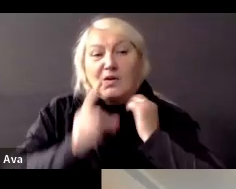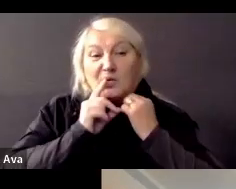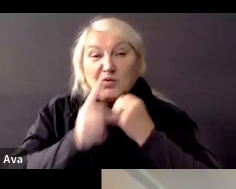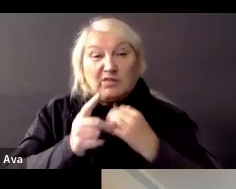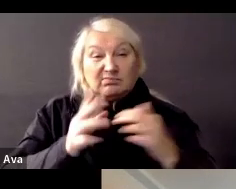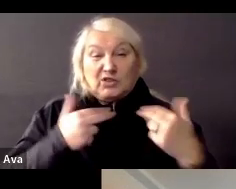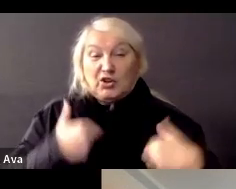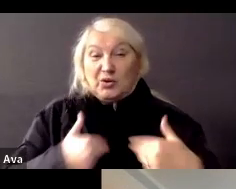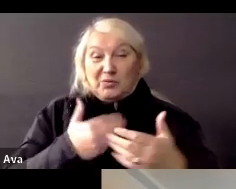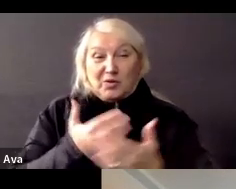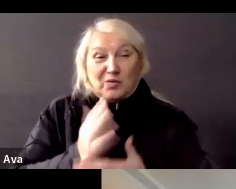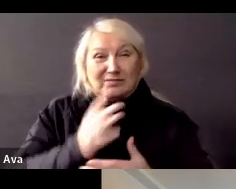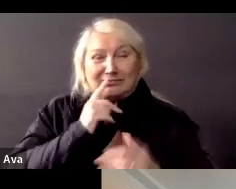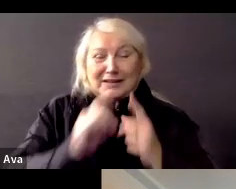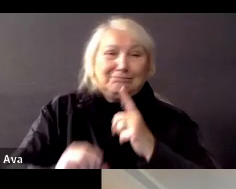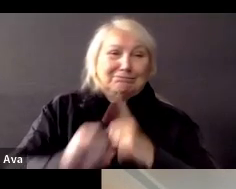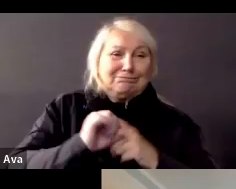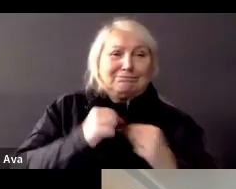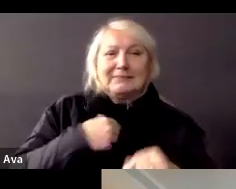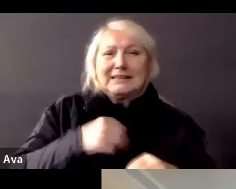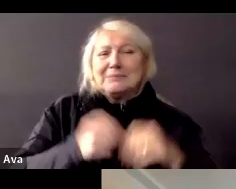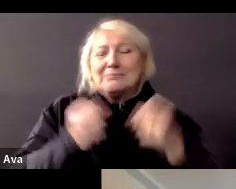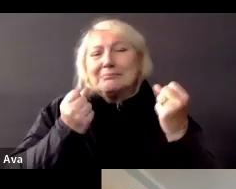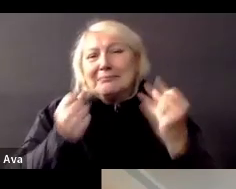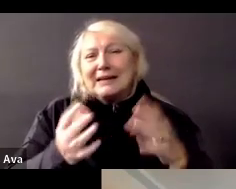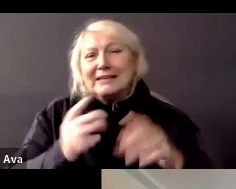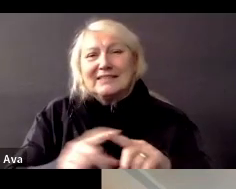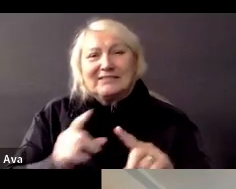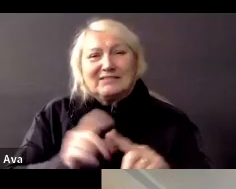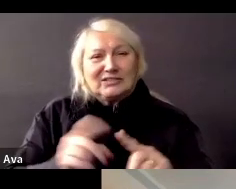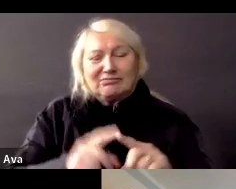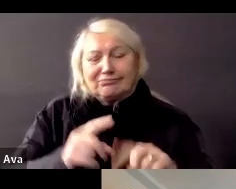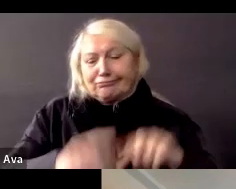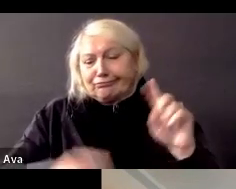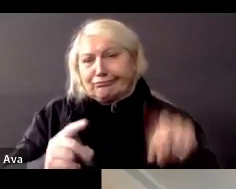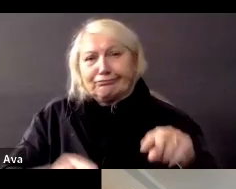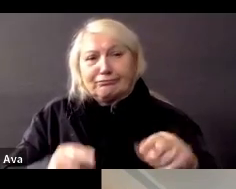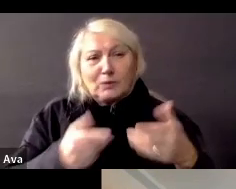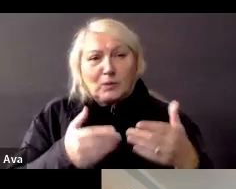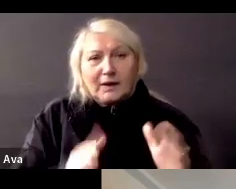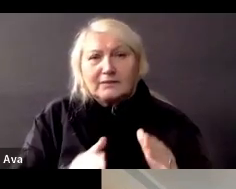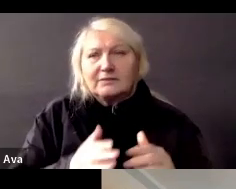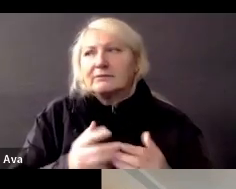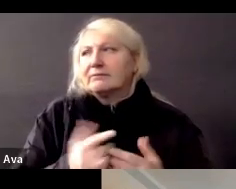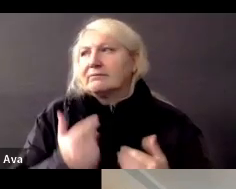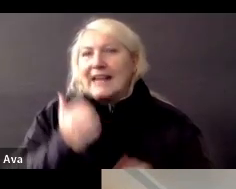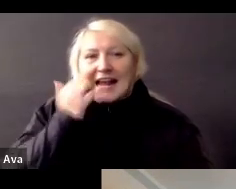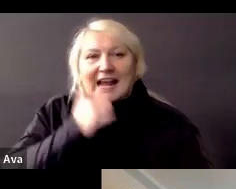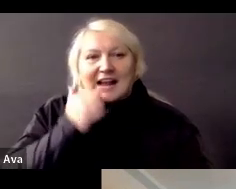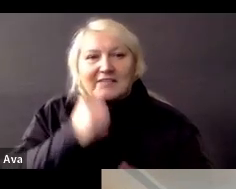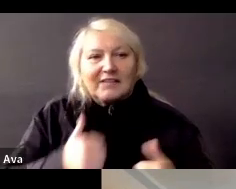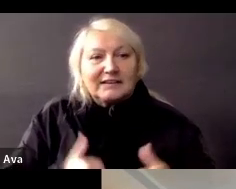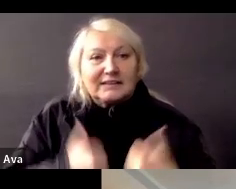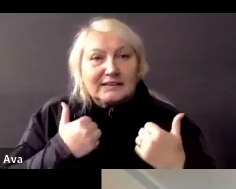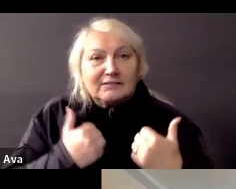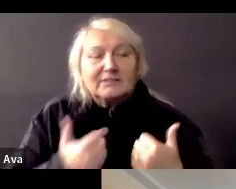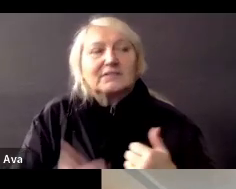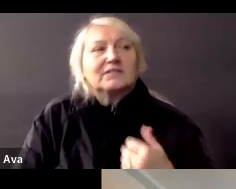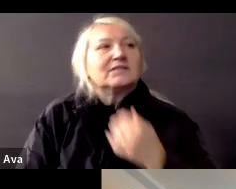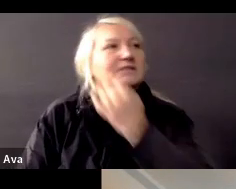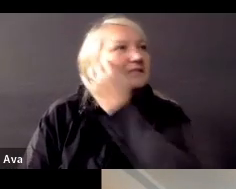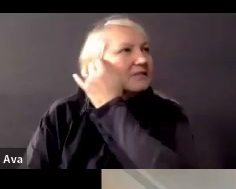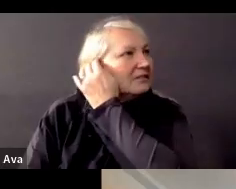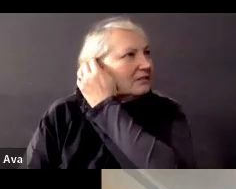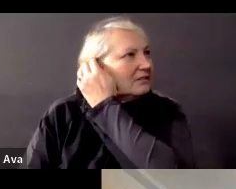different, across the spectrum of activities of daily living and ways